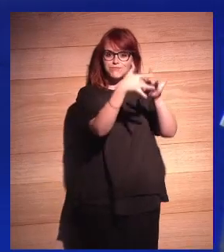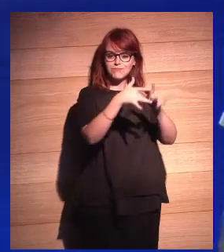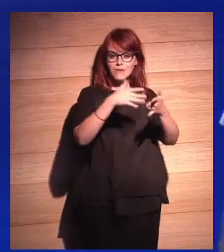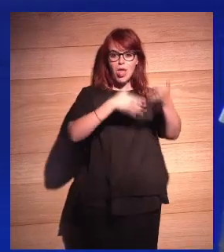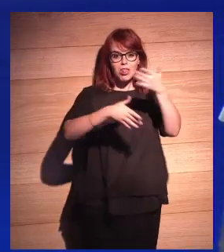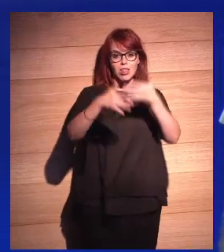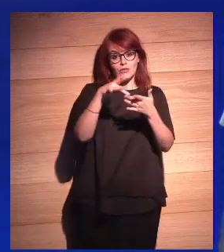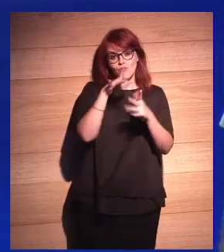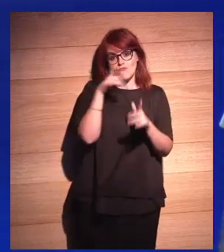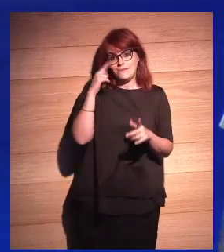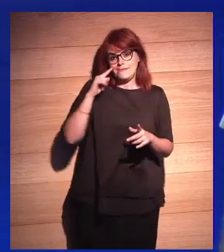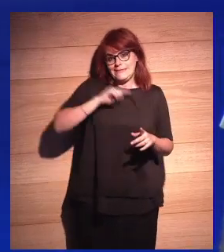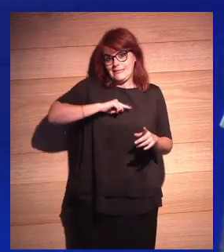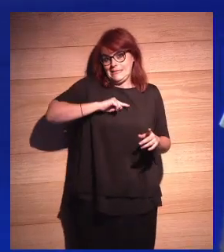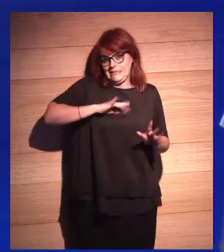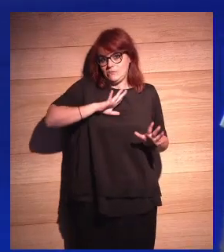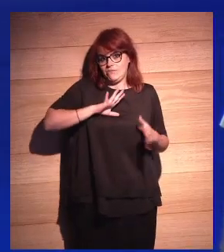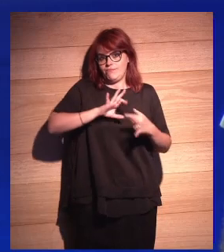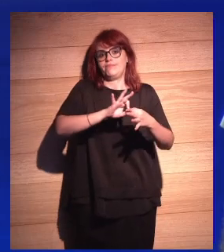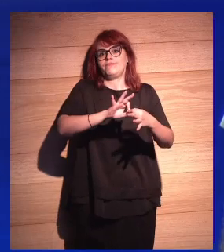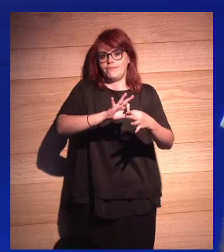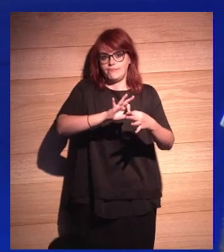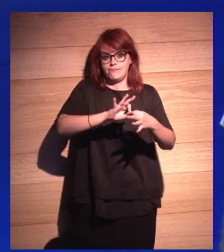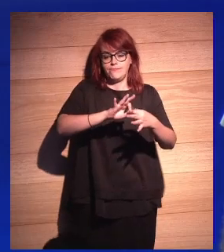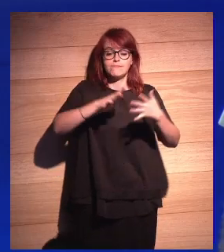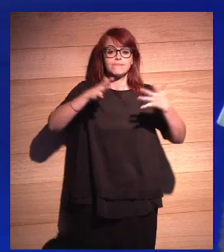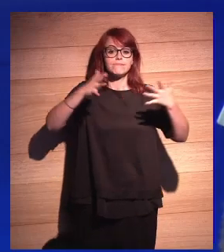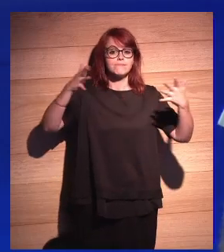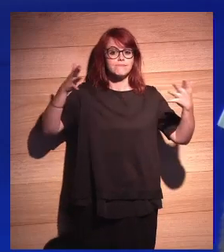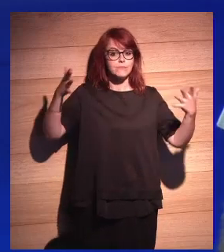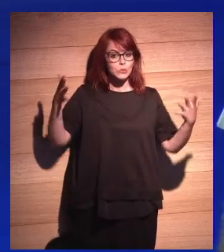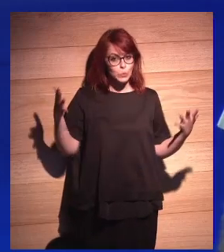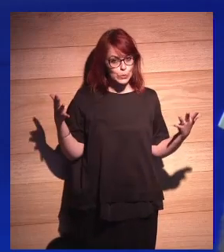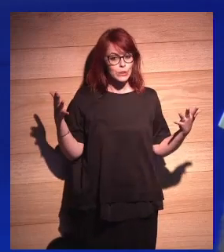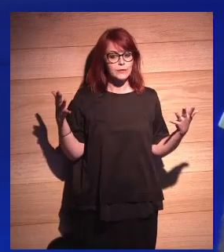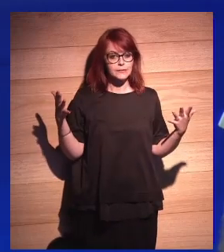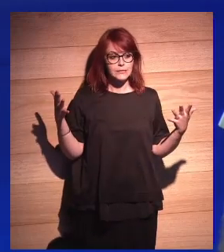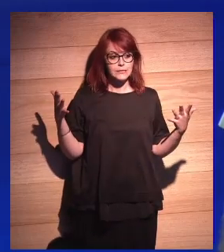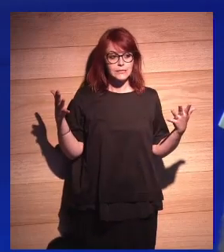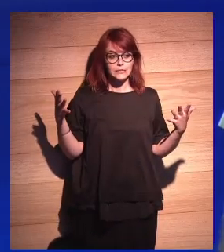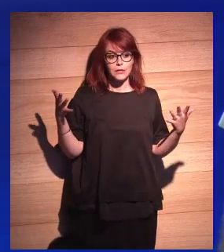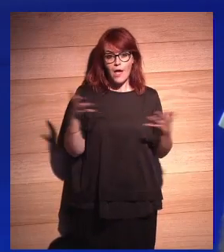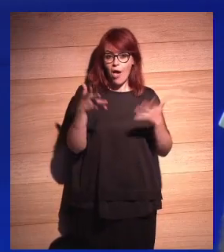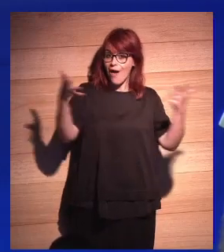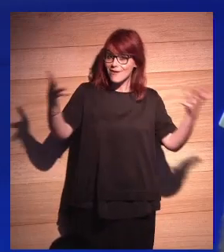interact with the world and our own emotions as well.